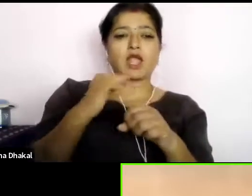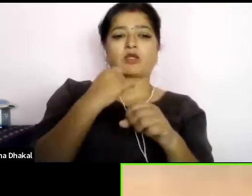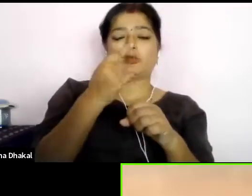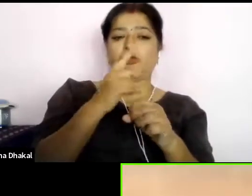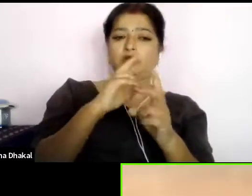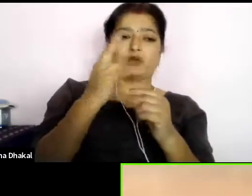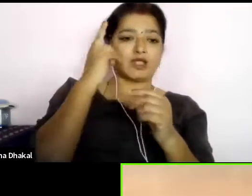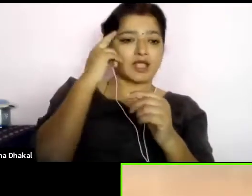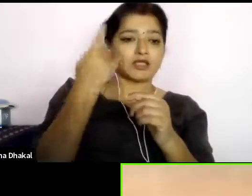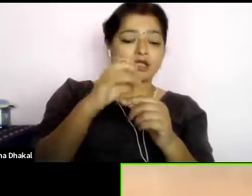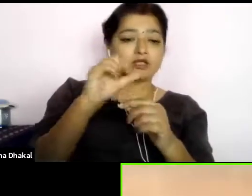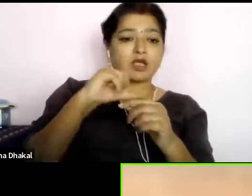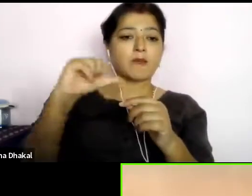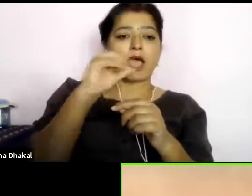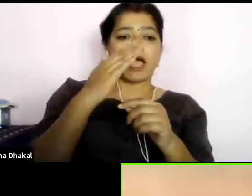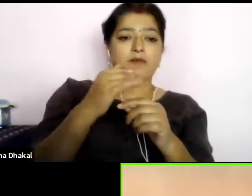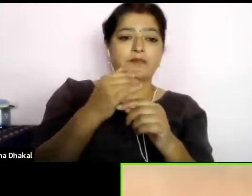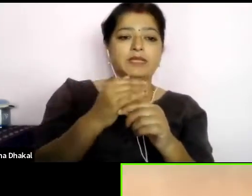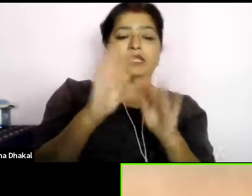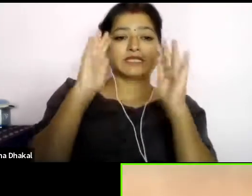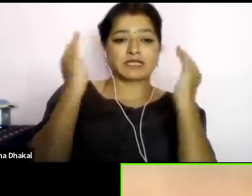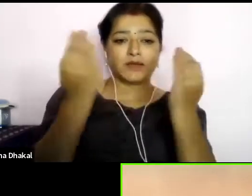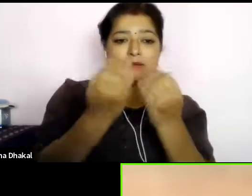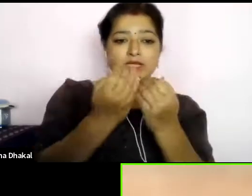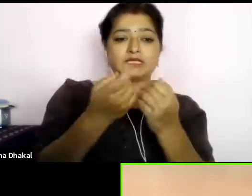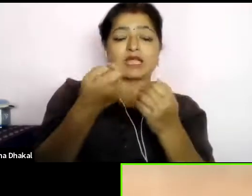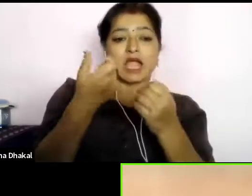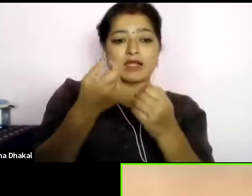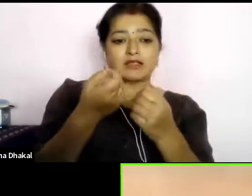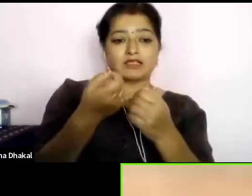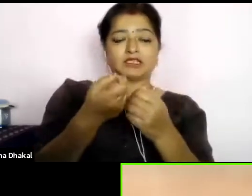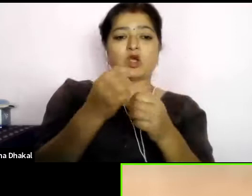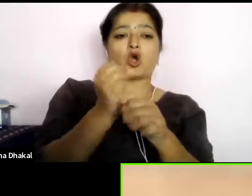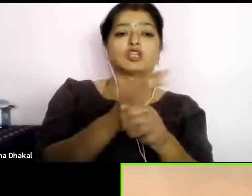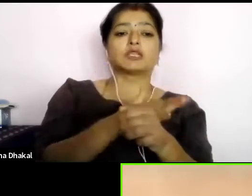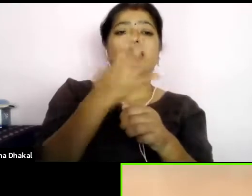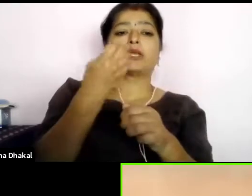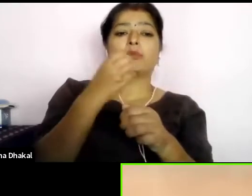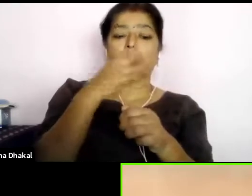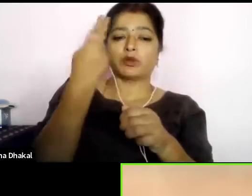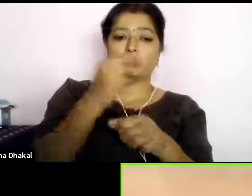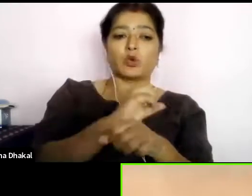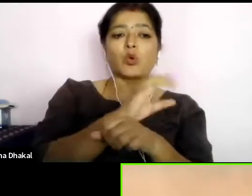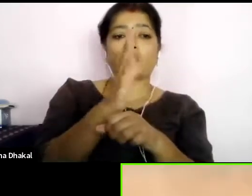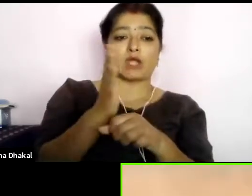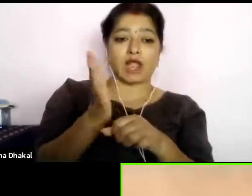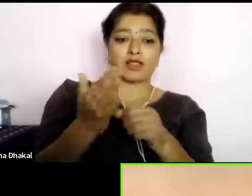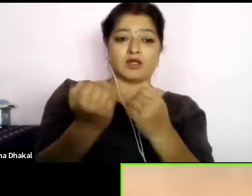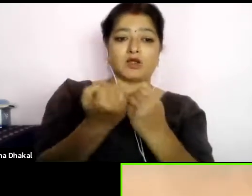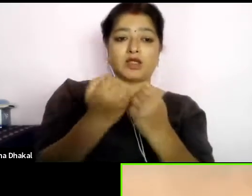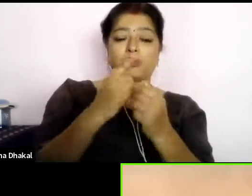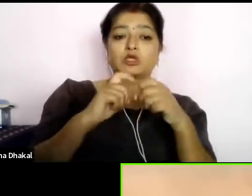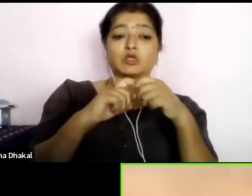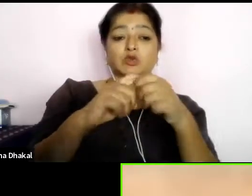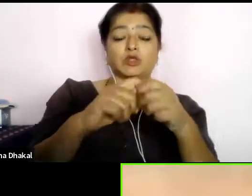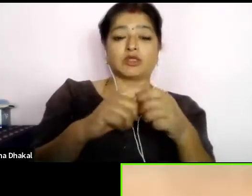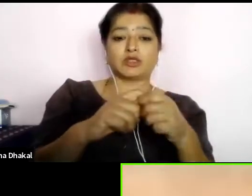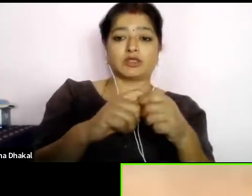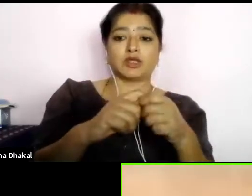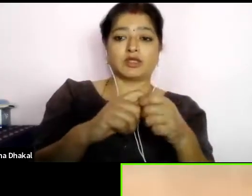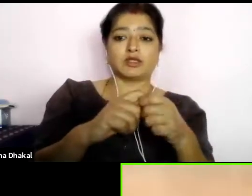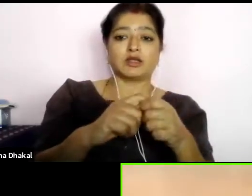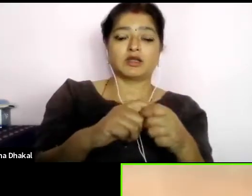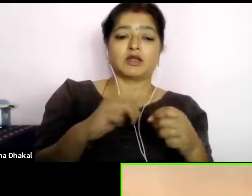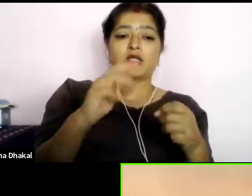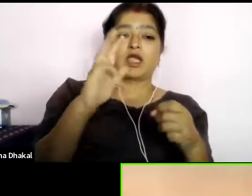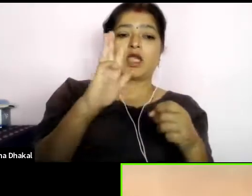91.13% have stated that they had experienced social and economic impact. So this is the direct kind of impact by